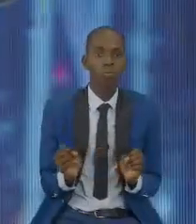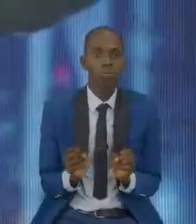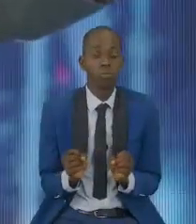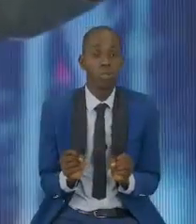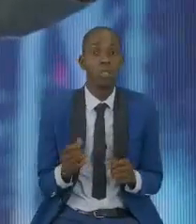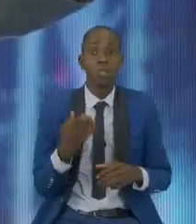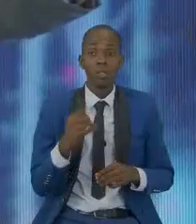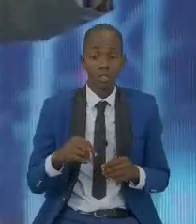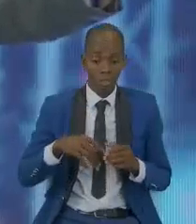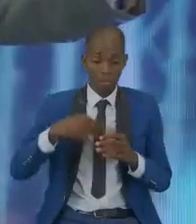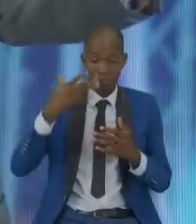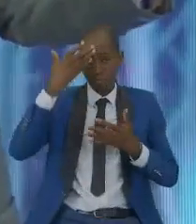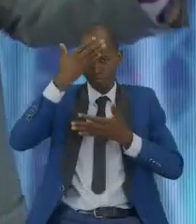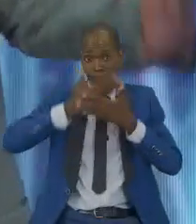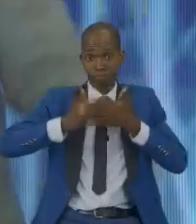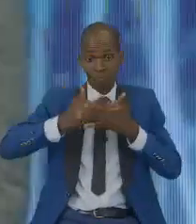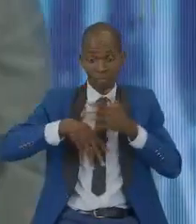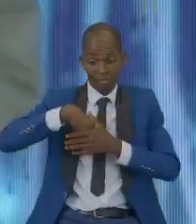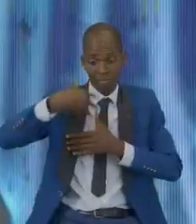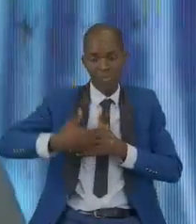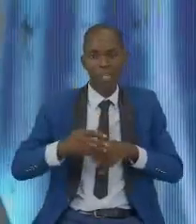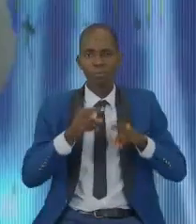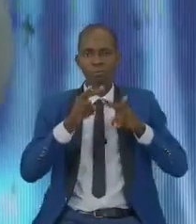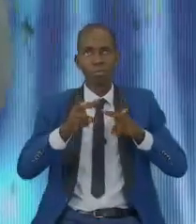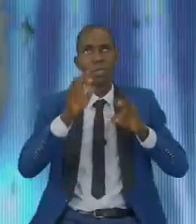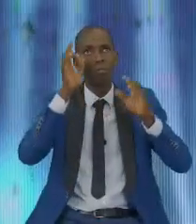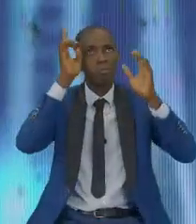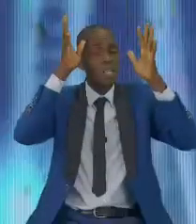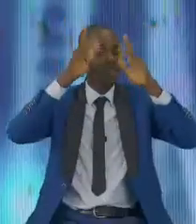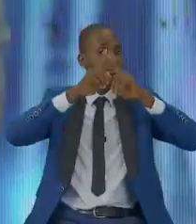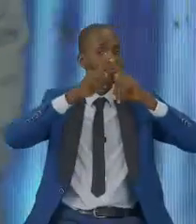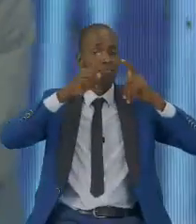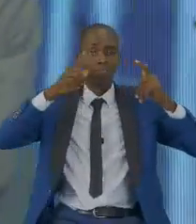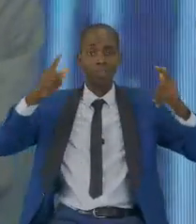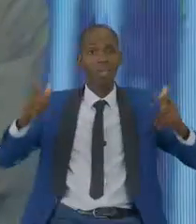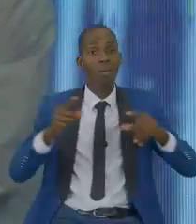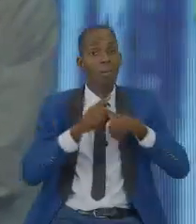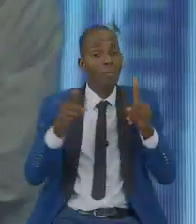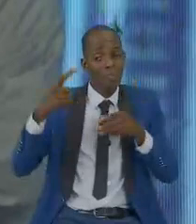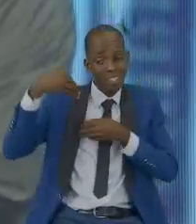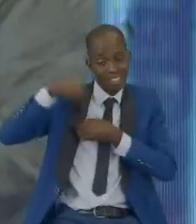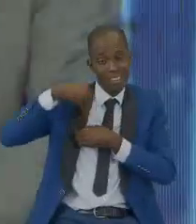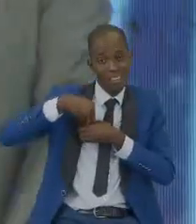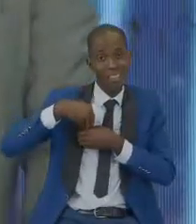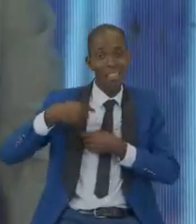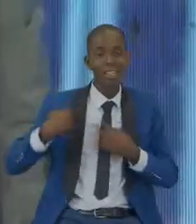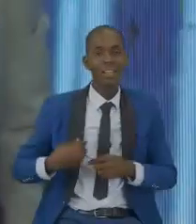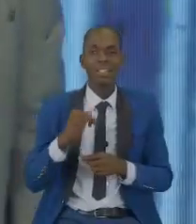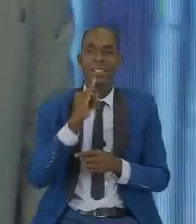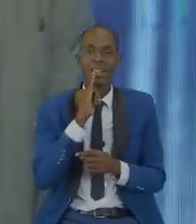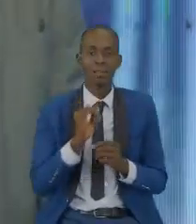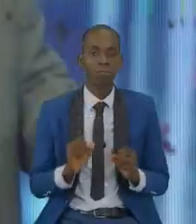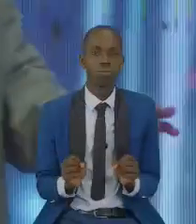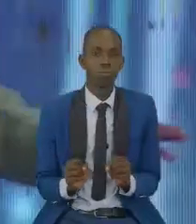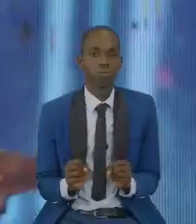outer man looks terrific, but the inner man is trembling. That's the reason